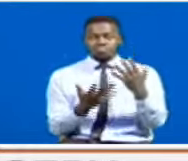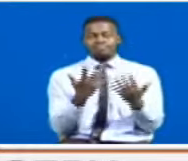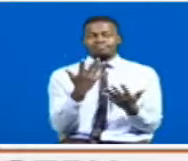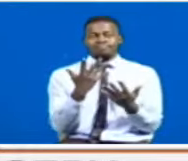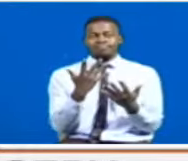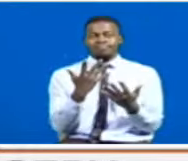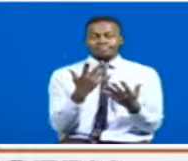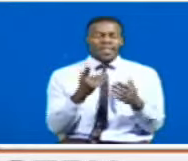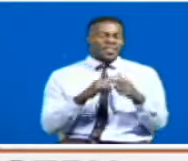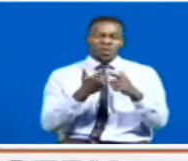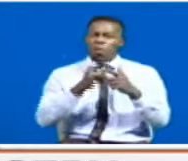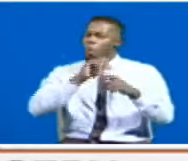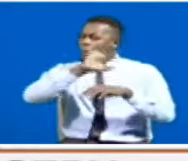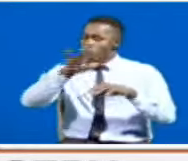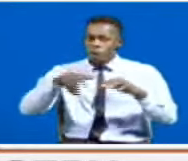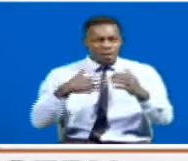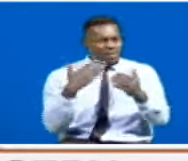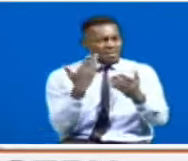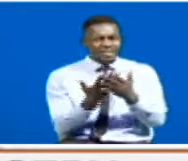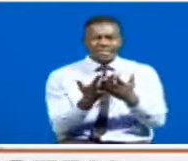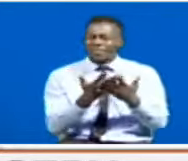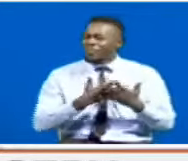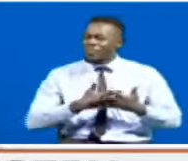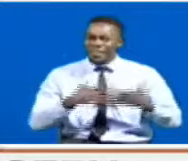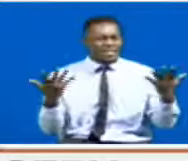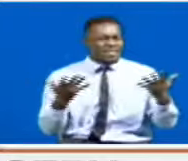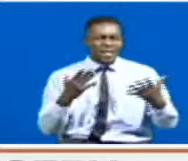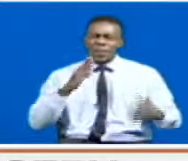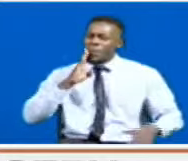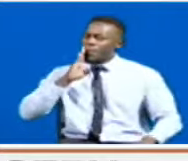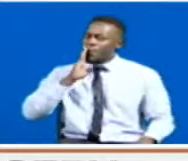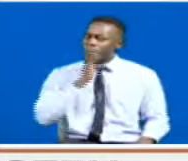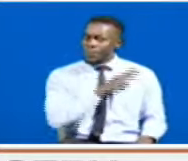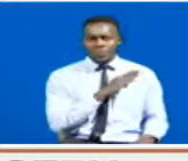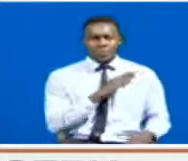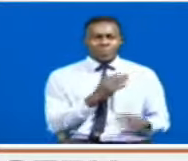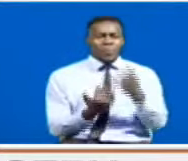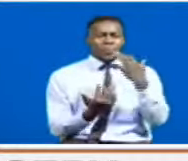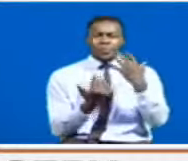Na kari yote ilichomeka. Tunasikia tu ni number plate ndio ilipatikana.